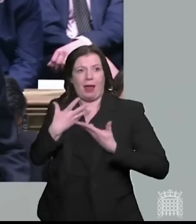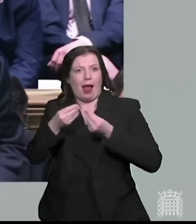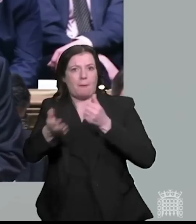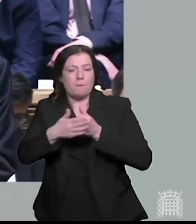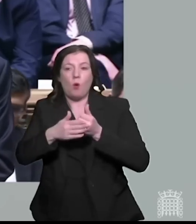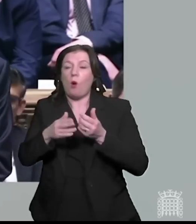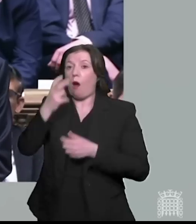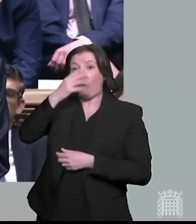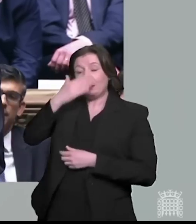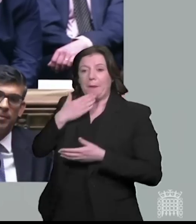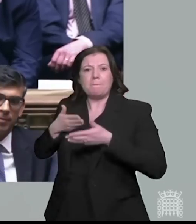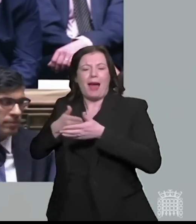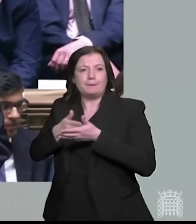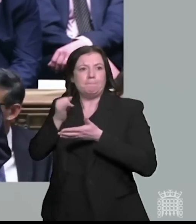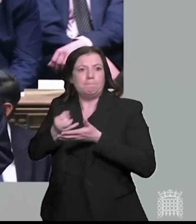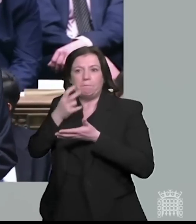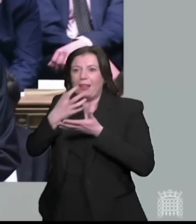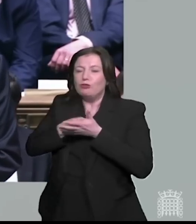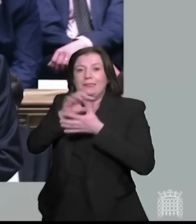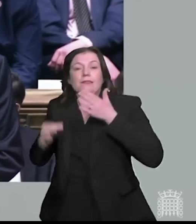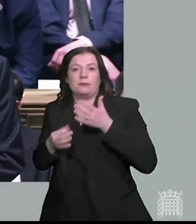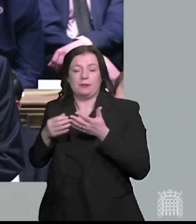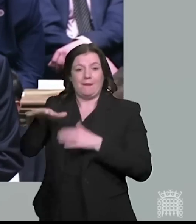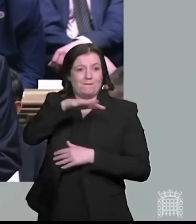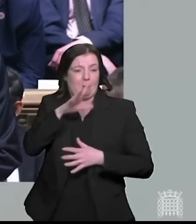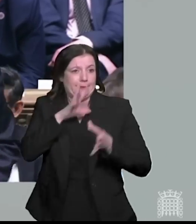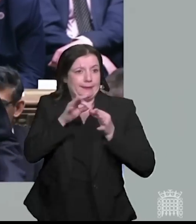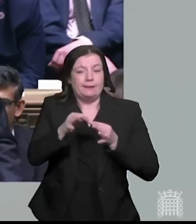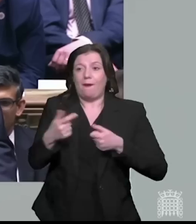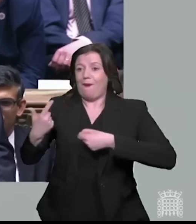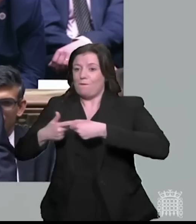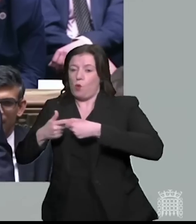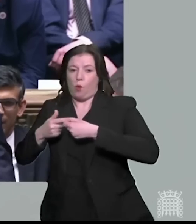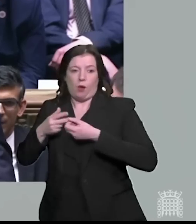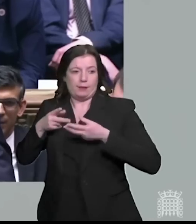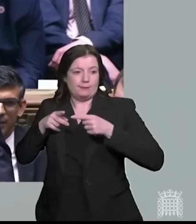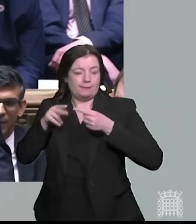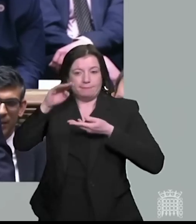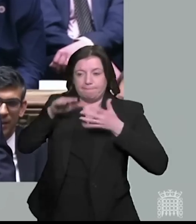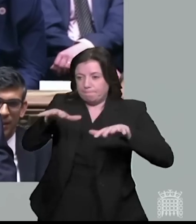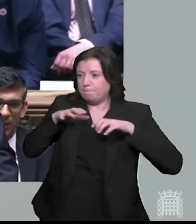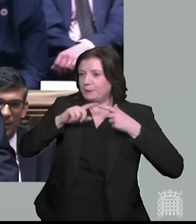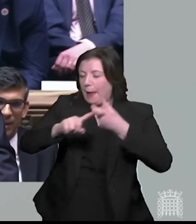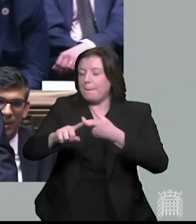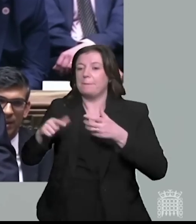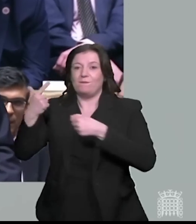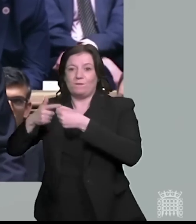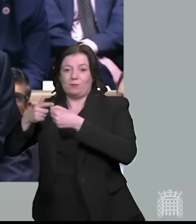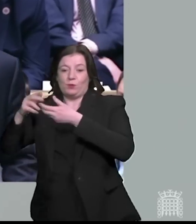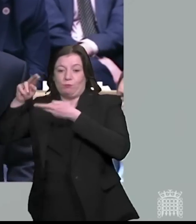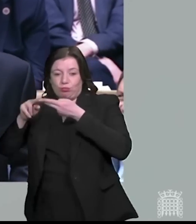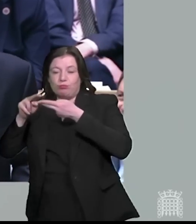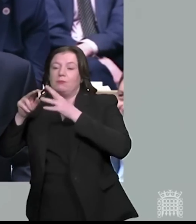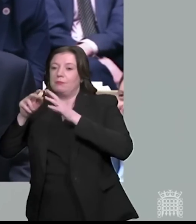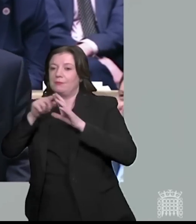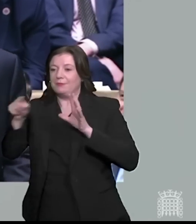people barriers removed, for families feeling the pinch, fuel duty frozen, beer duty cut, energy bills capped, and for